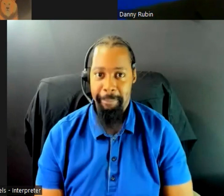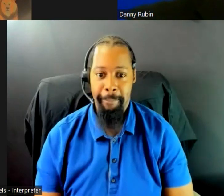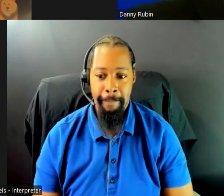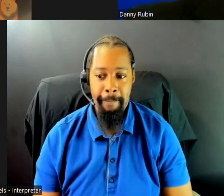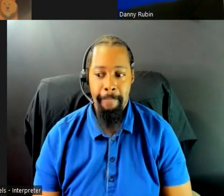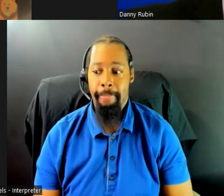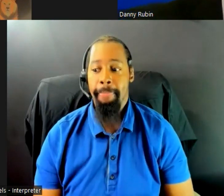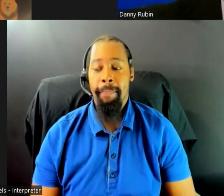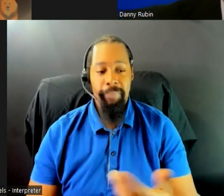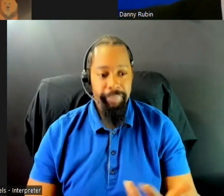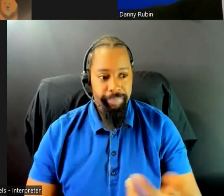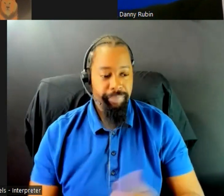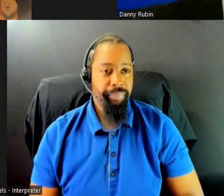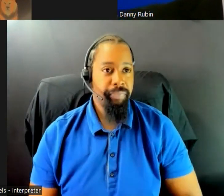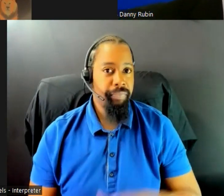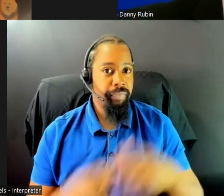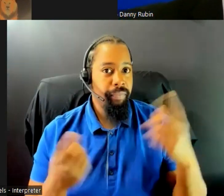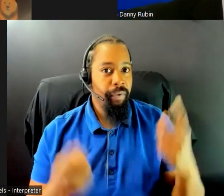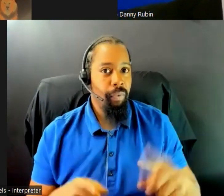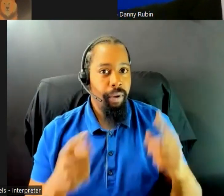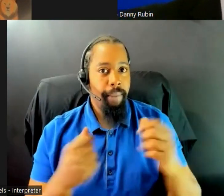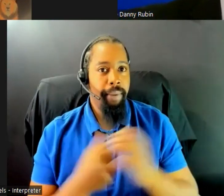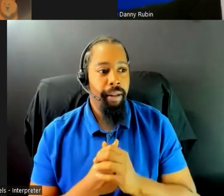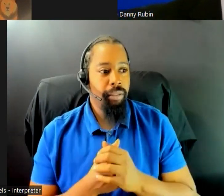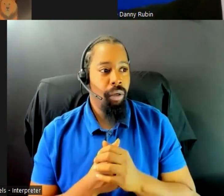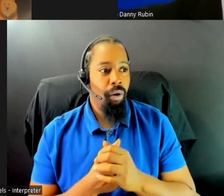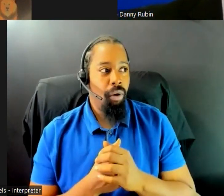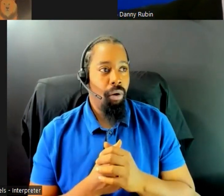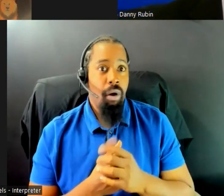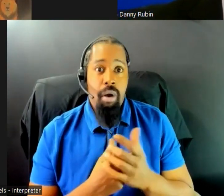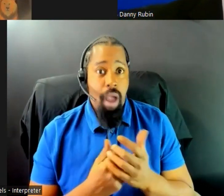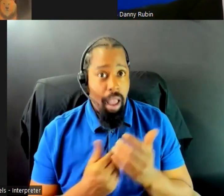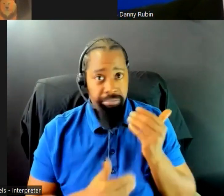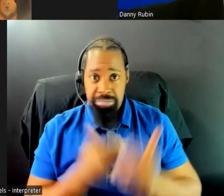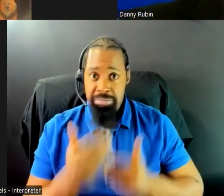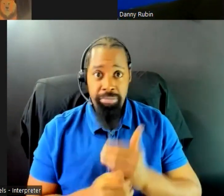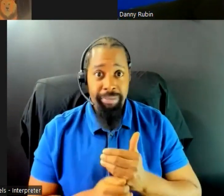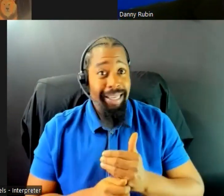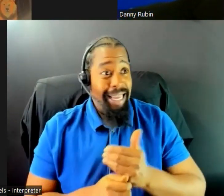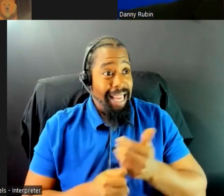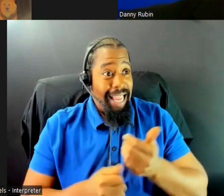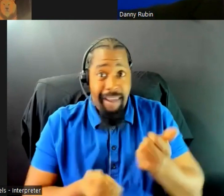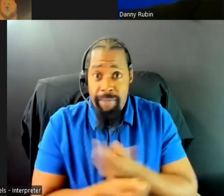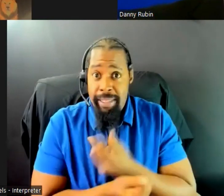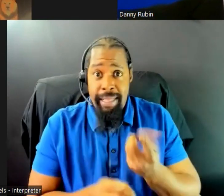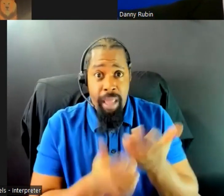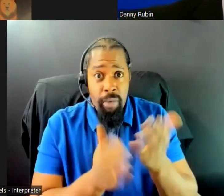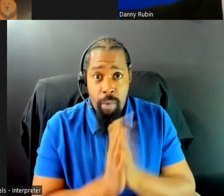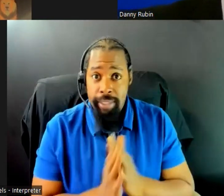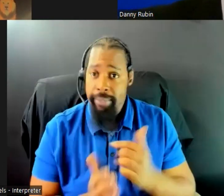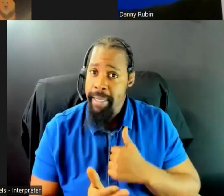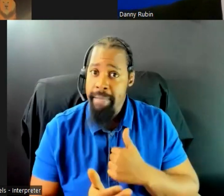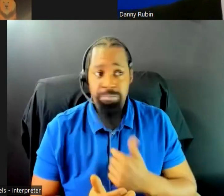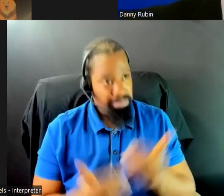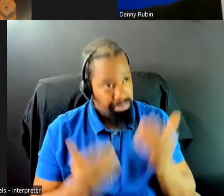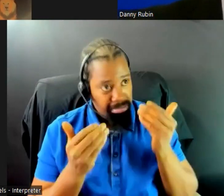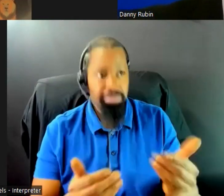Then I did everything they asked me. I did deliveries. I